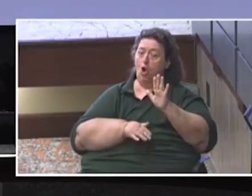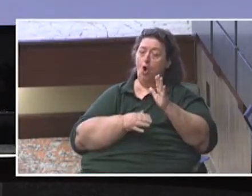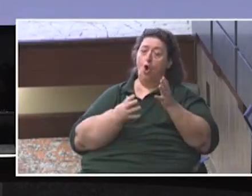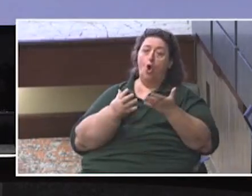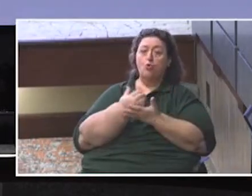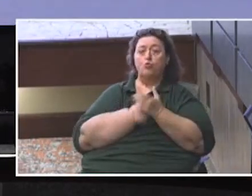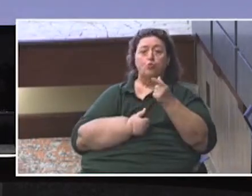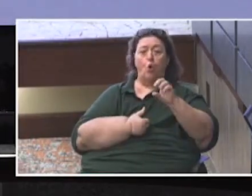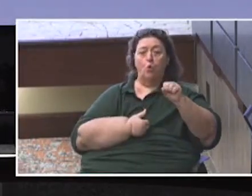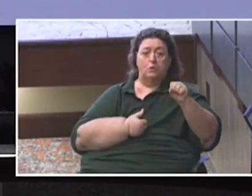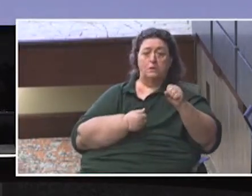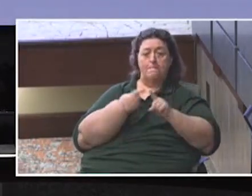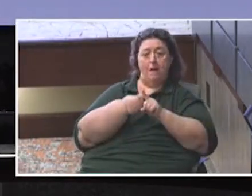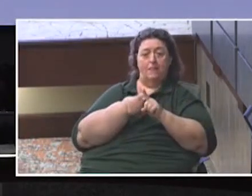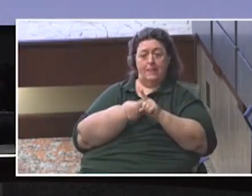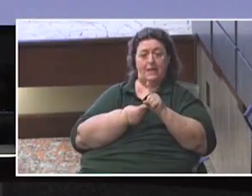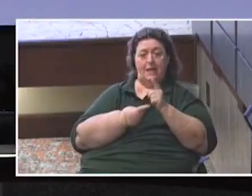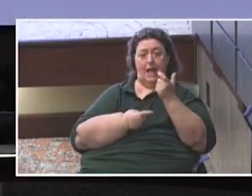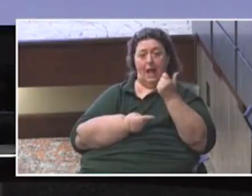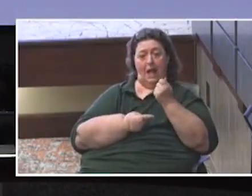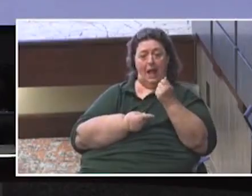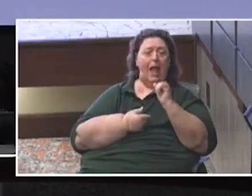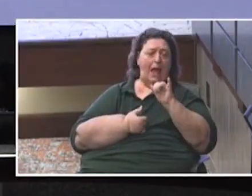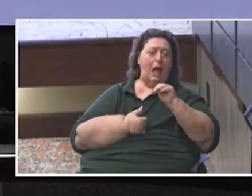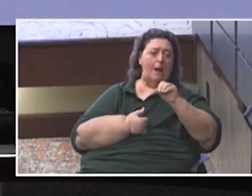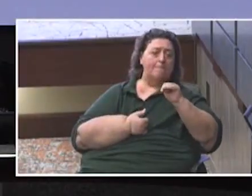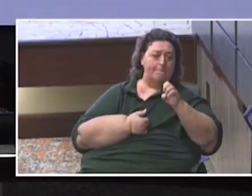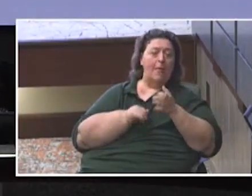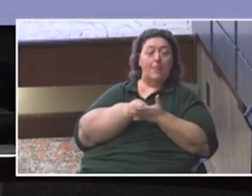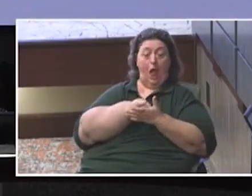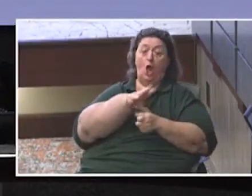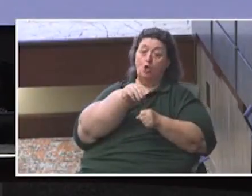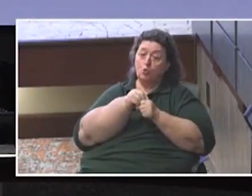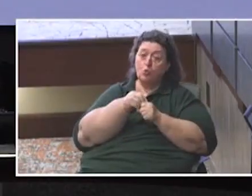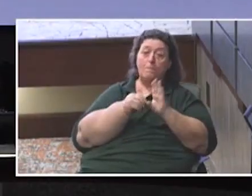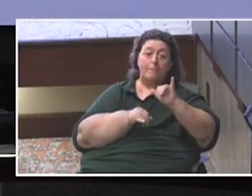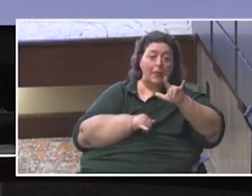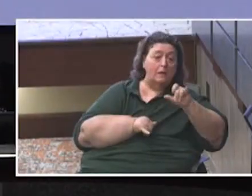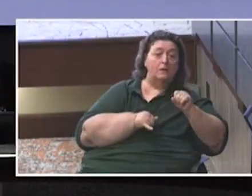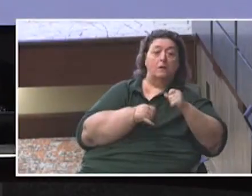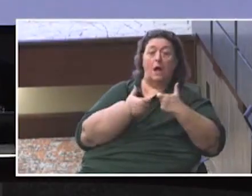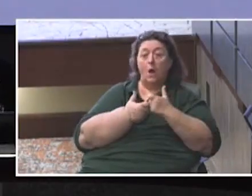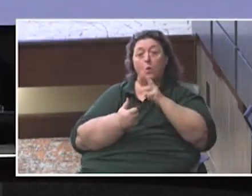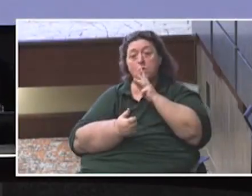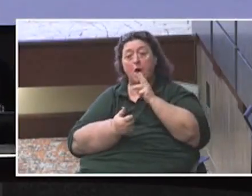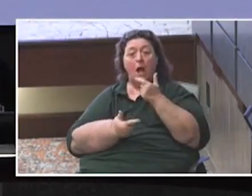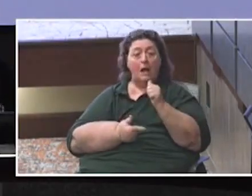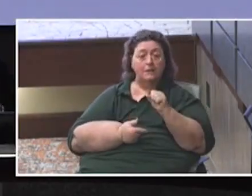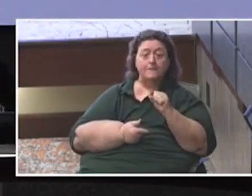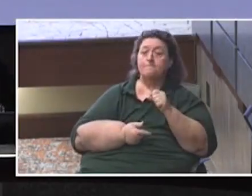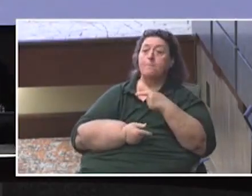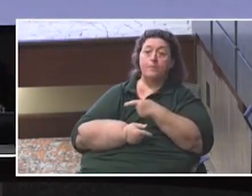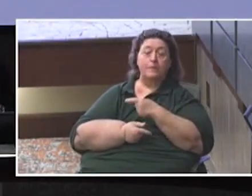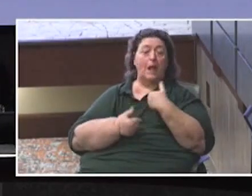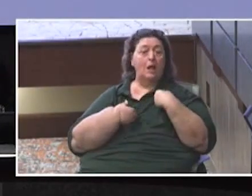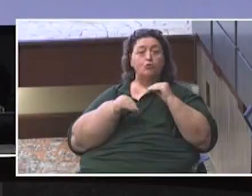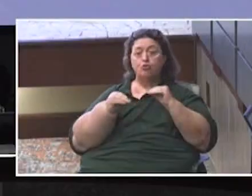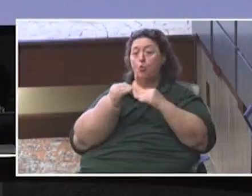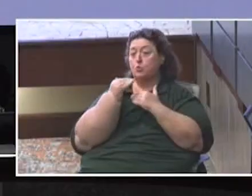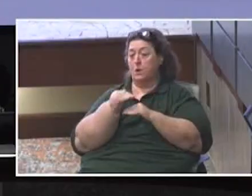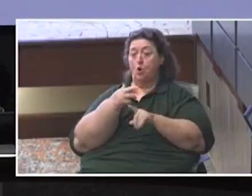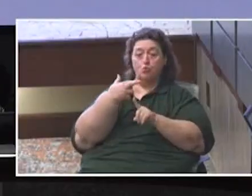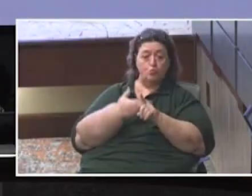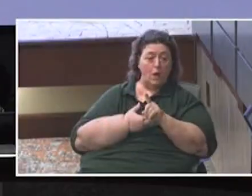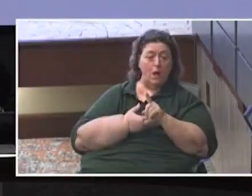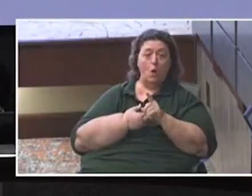income towards housing, which includes utilities as well. Well, a market rate unit has no restrictions on the rent